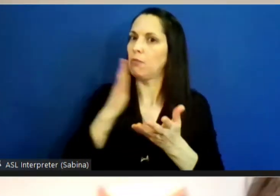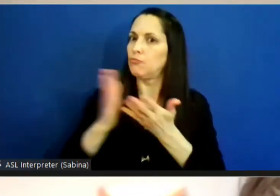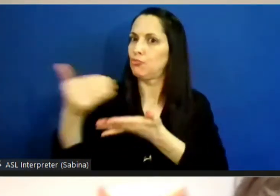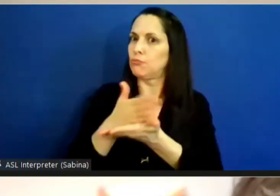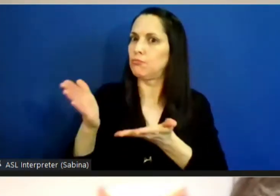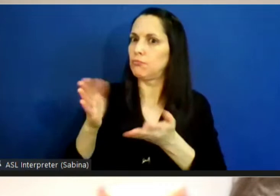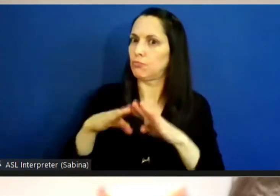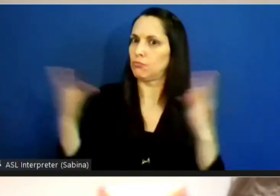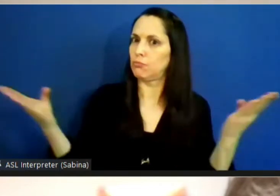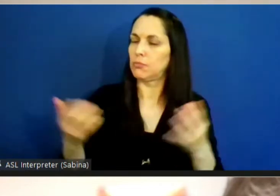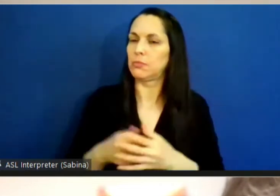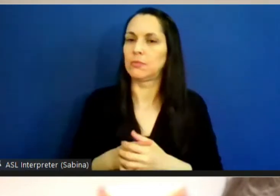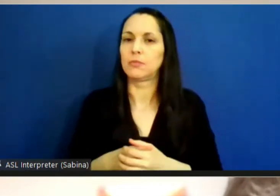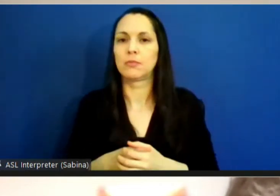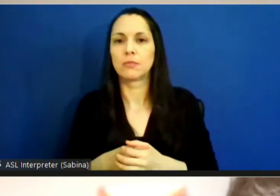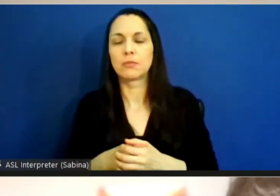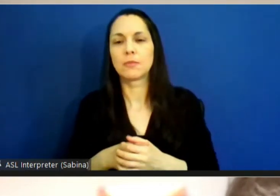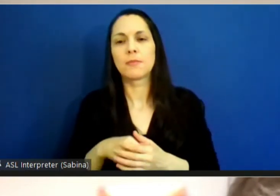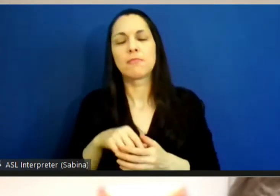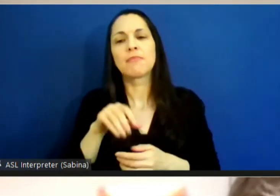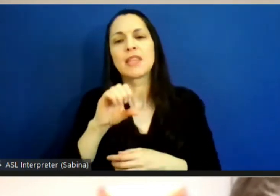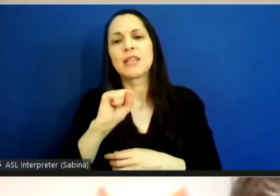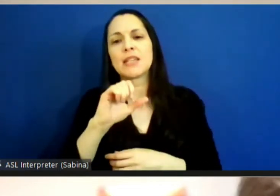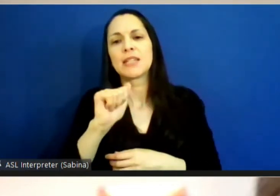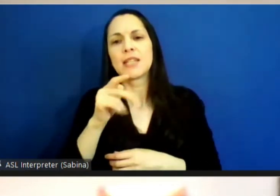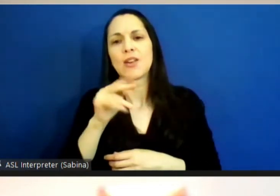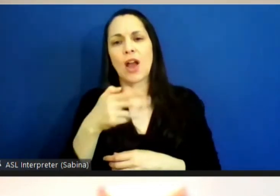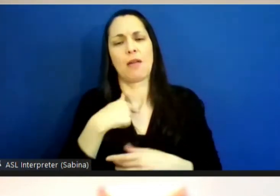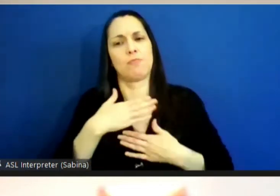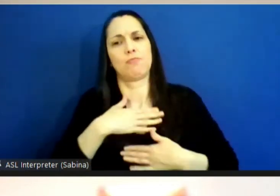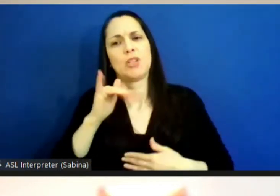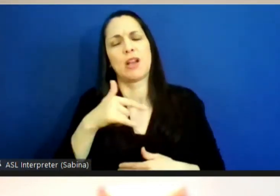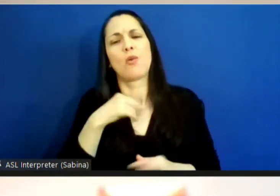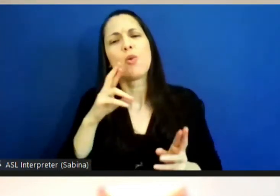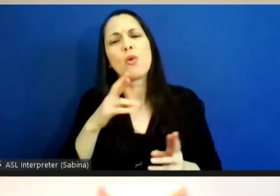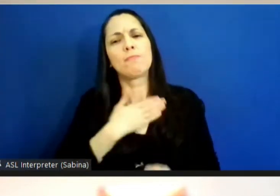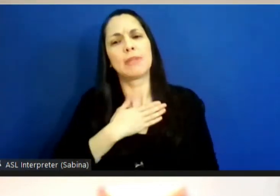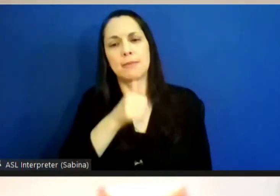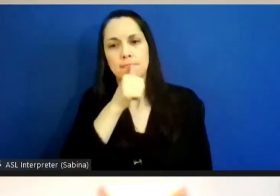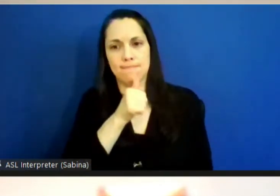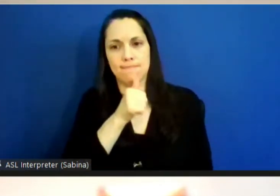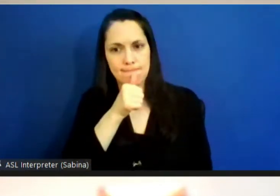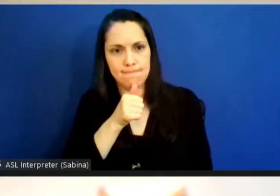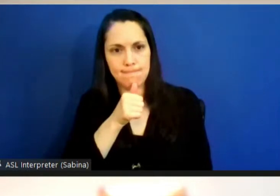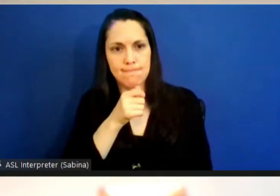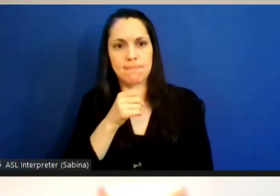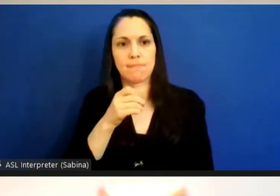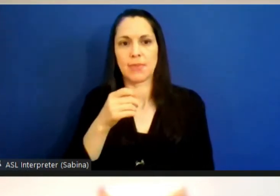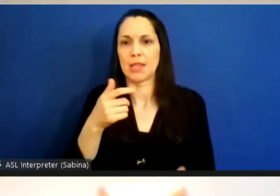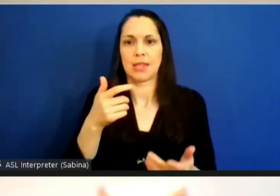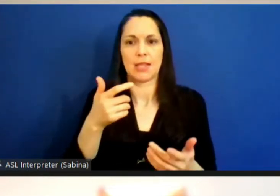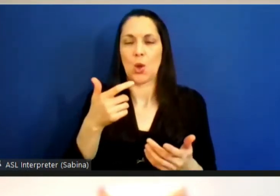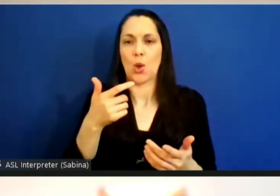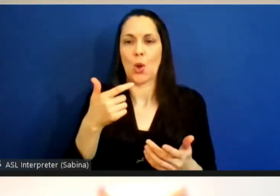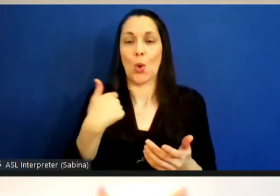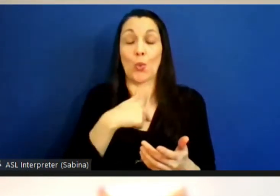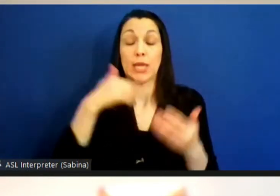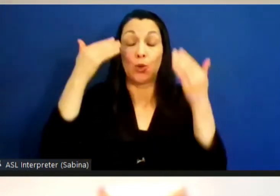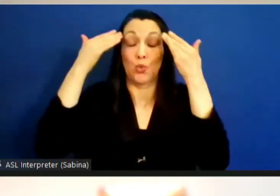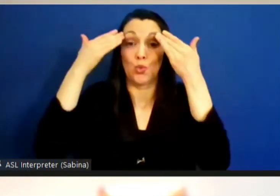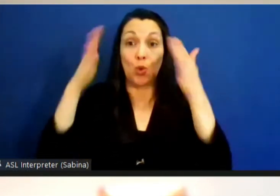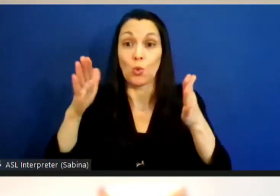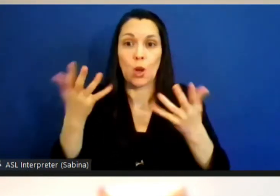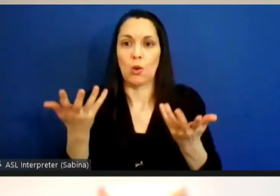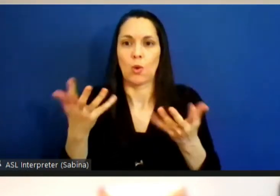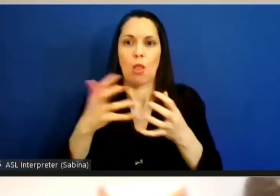Sarah, I appreciate that. I hope you'll be patient, because there's a lot of information we don't know, and we're finding it out as we